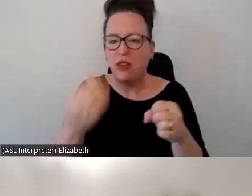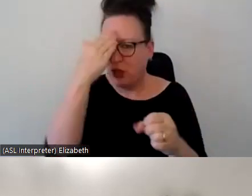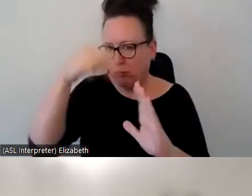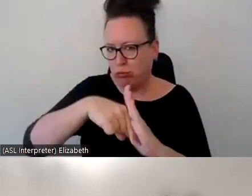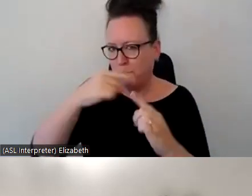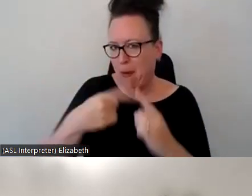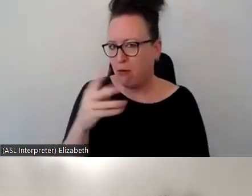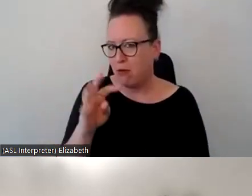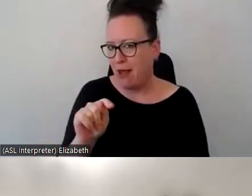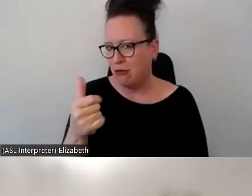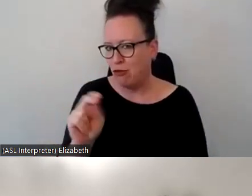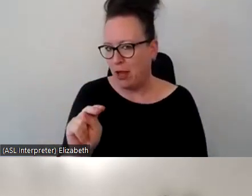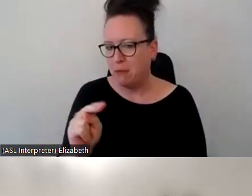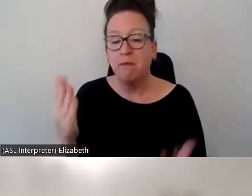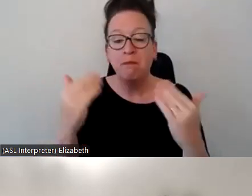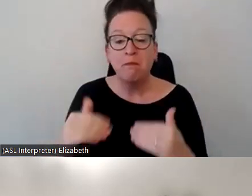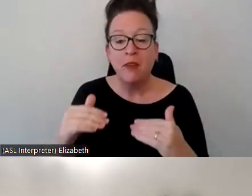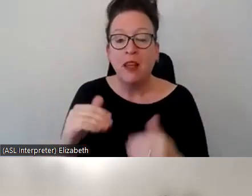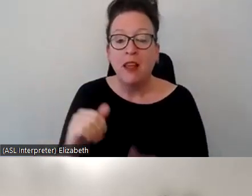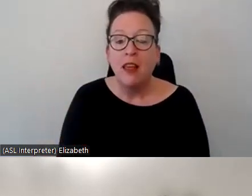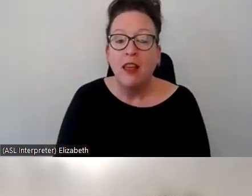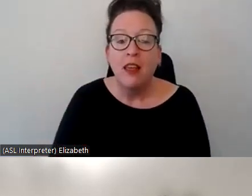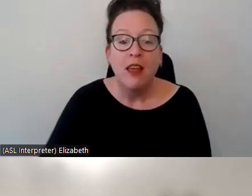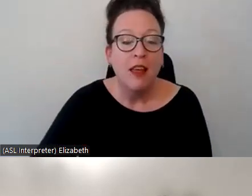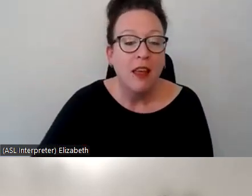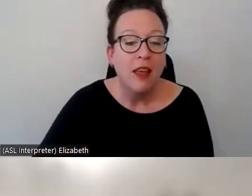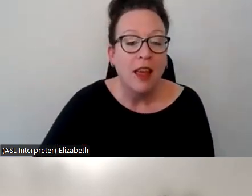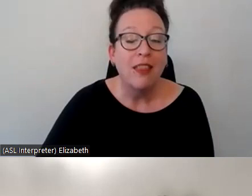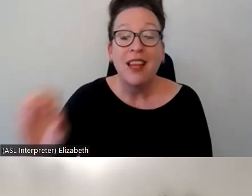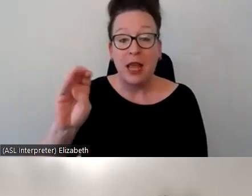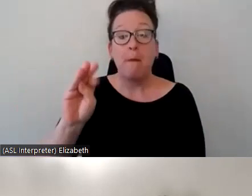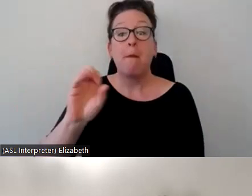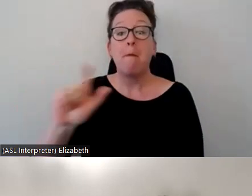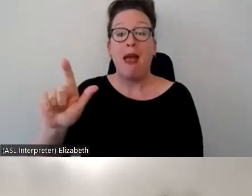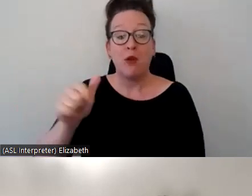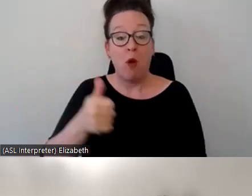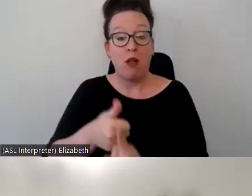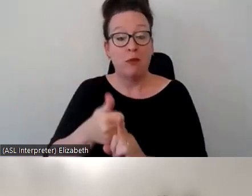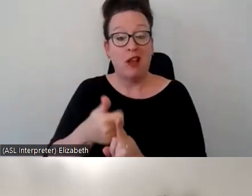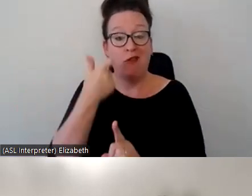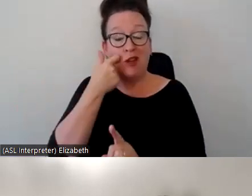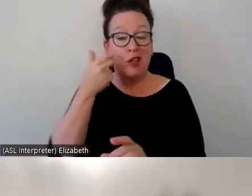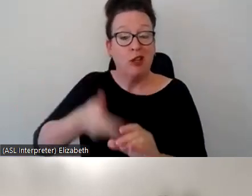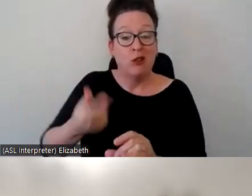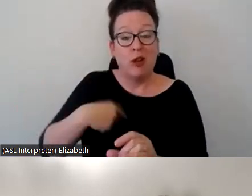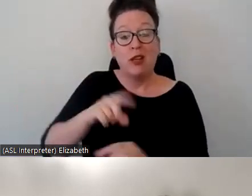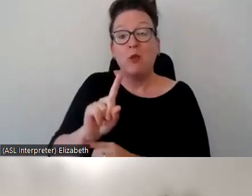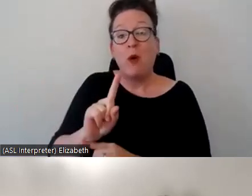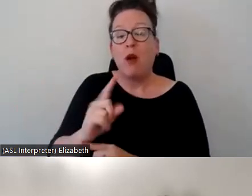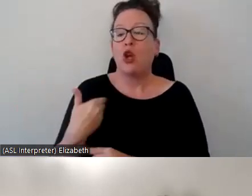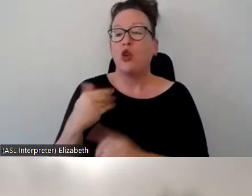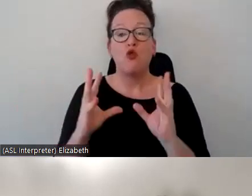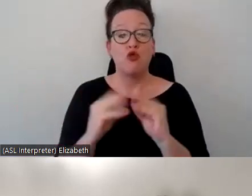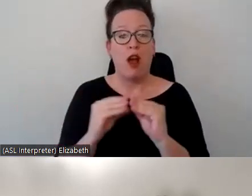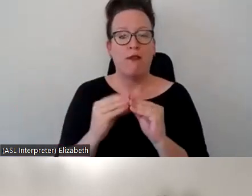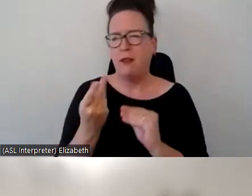Emmanuel Bigger-Allen, who we were really fortunate to have join us at our youth conference just a few weeks ago. He is